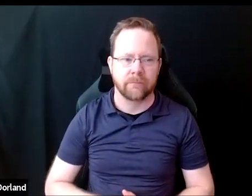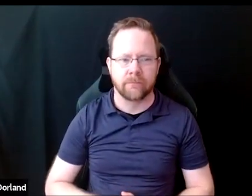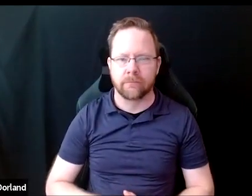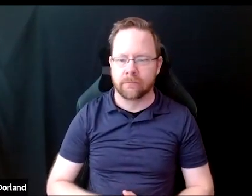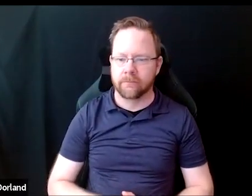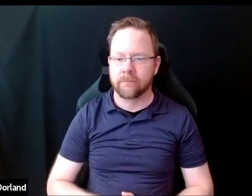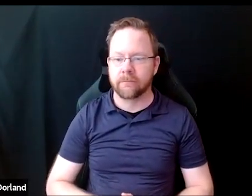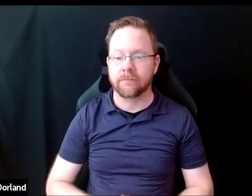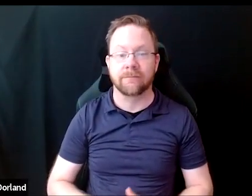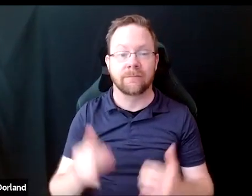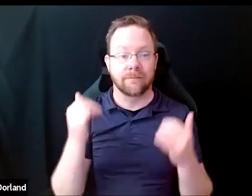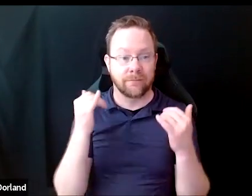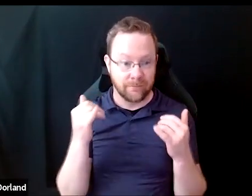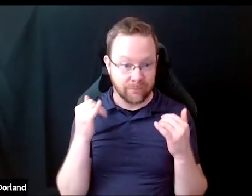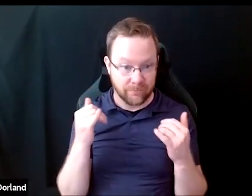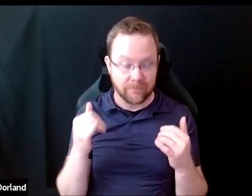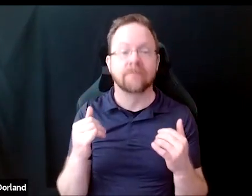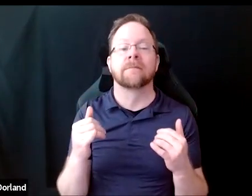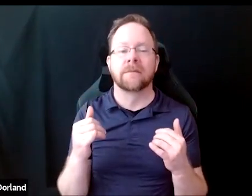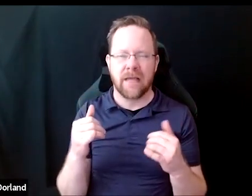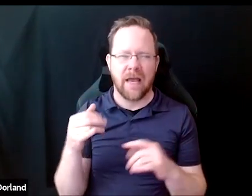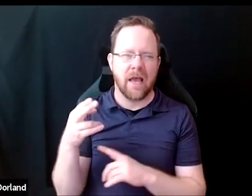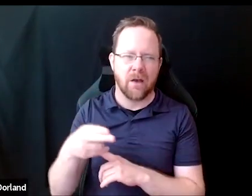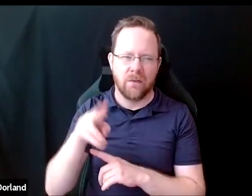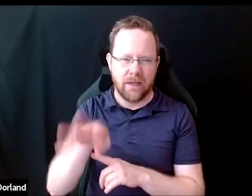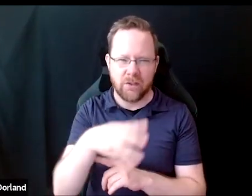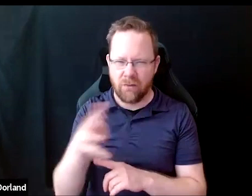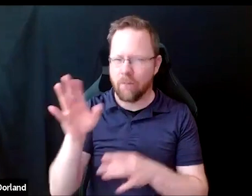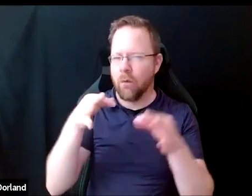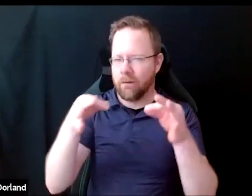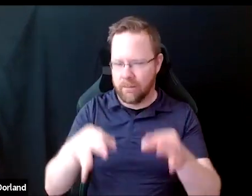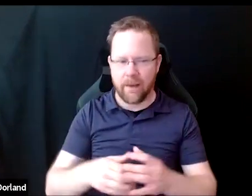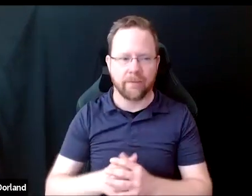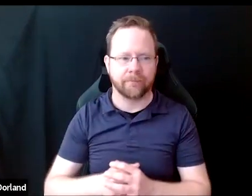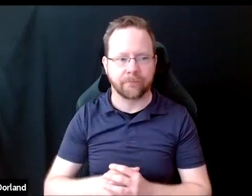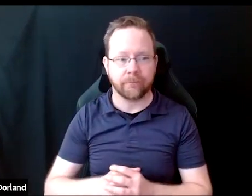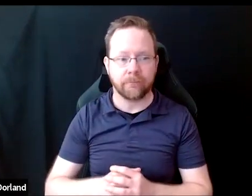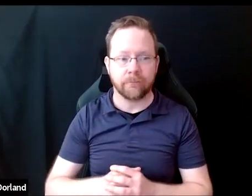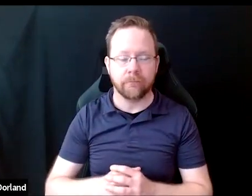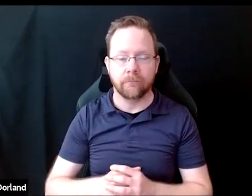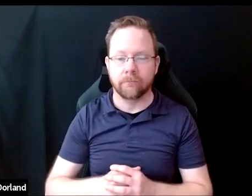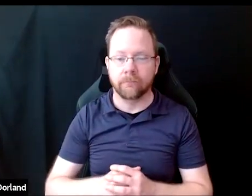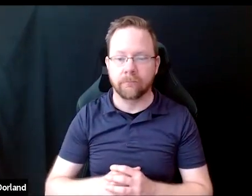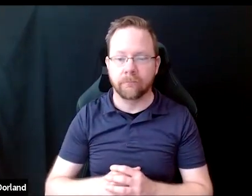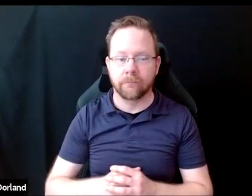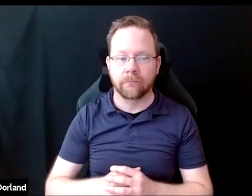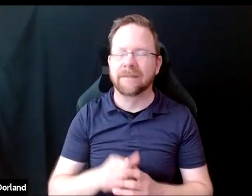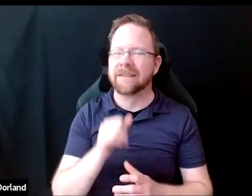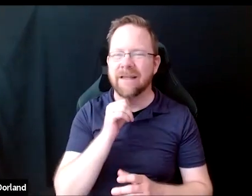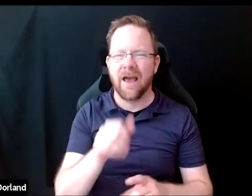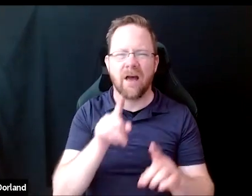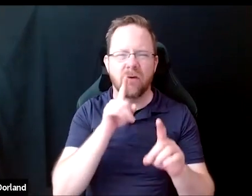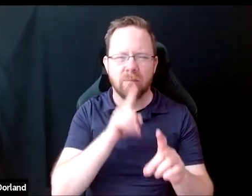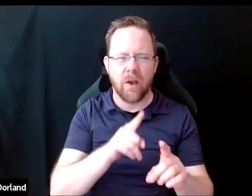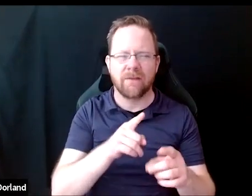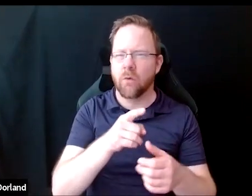again are histograms of the responses, though again, I'll talk us through them. Again, as opposed to being a response for each of